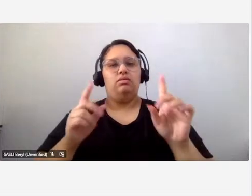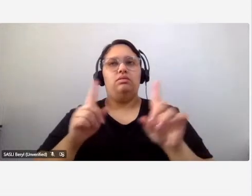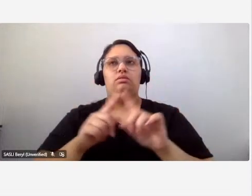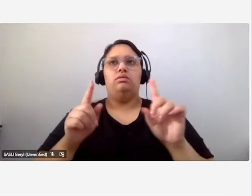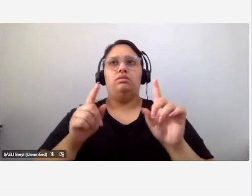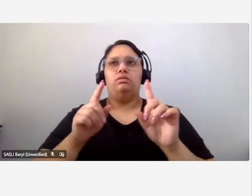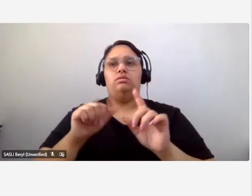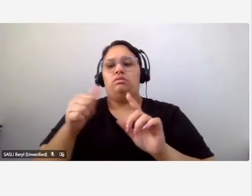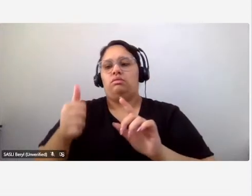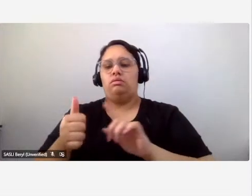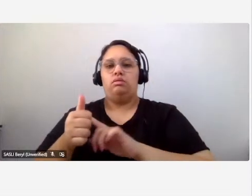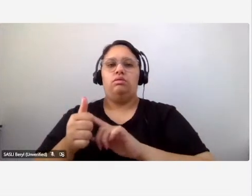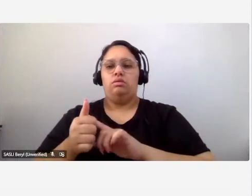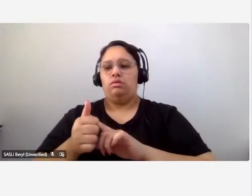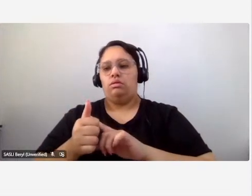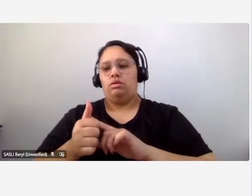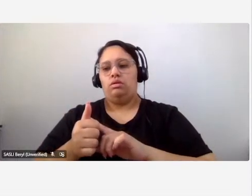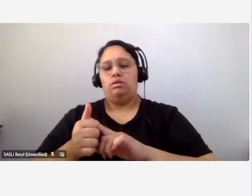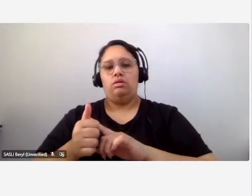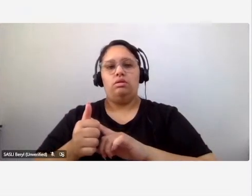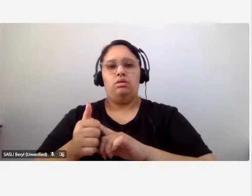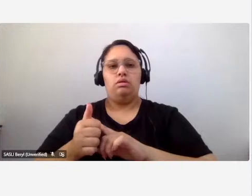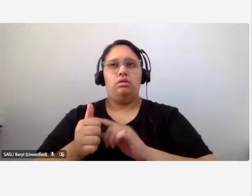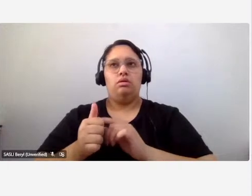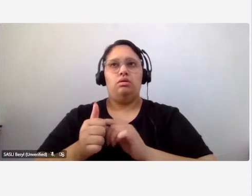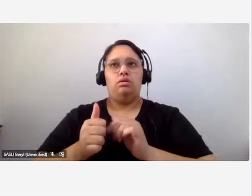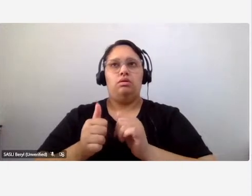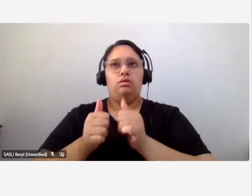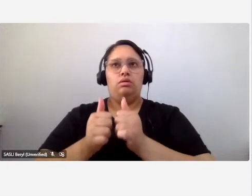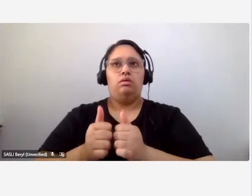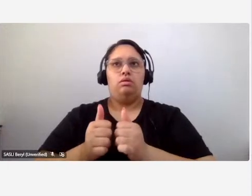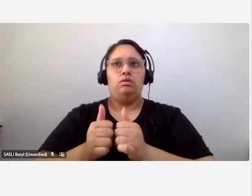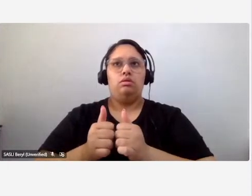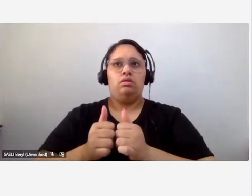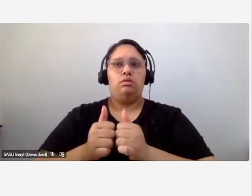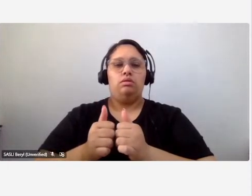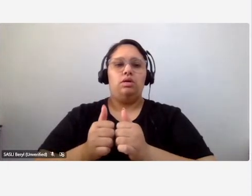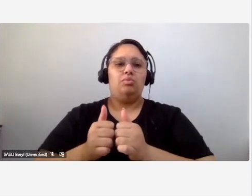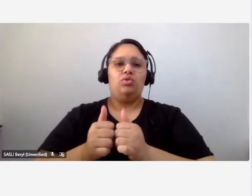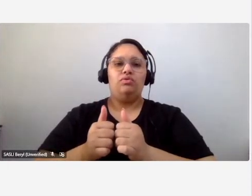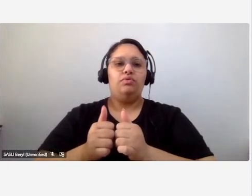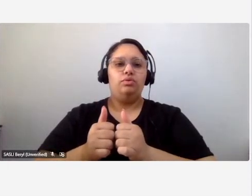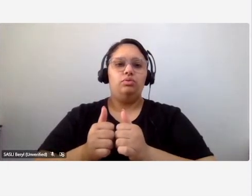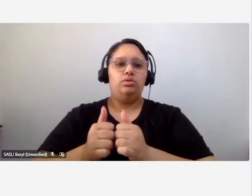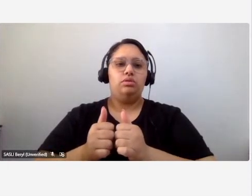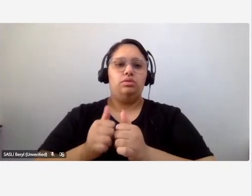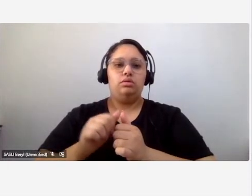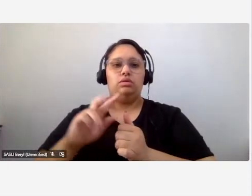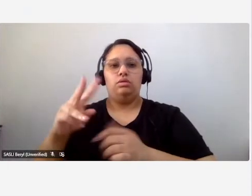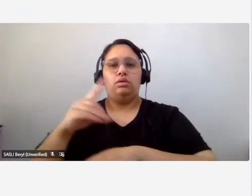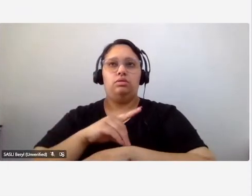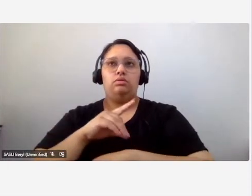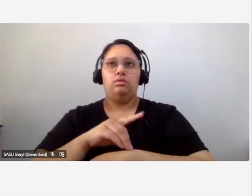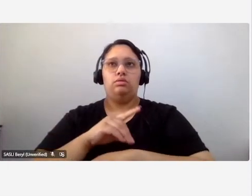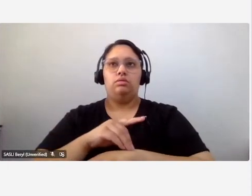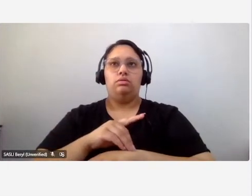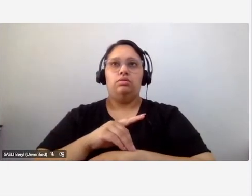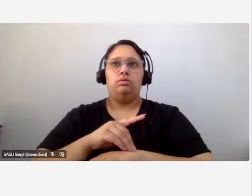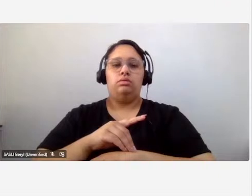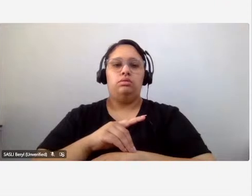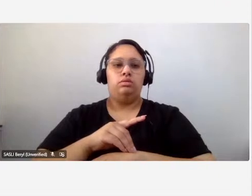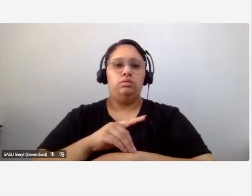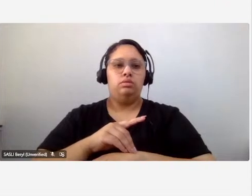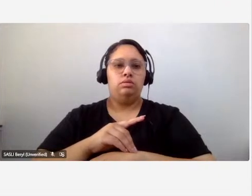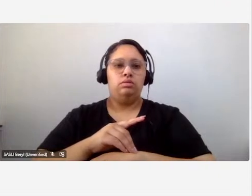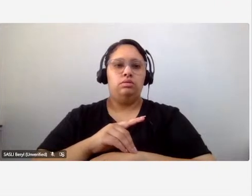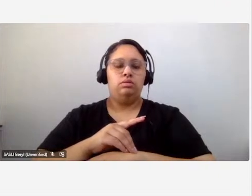to him is also another doctor, soon to be conferred. So we also need to